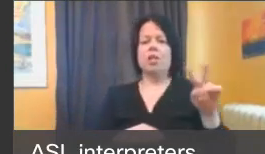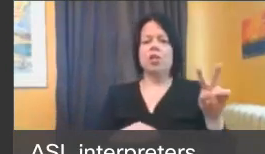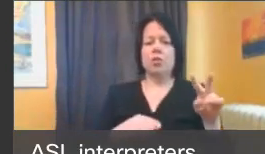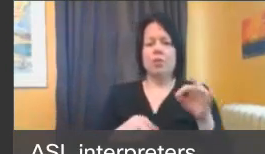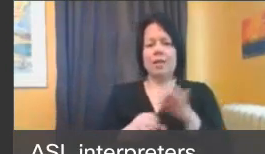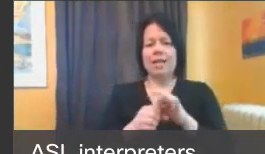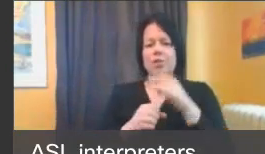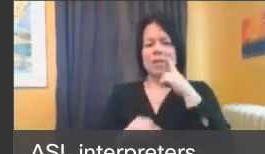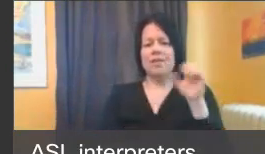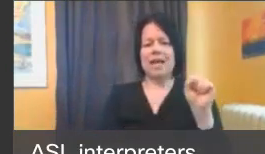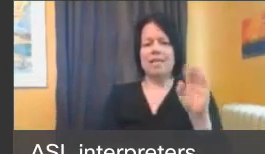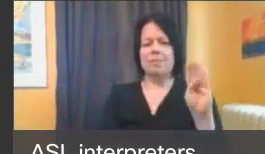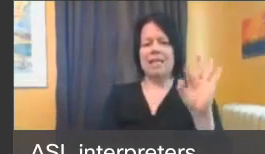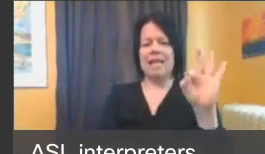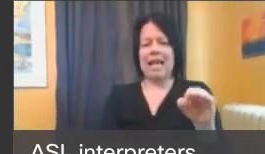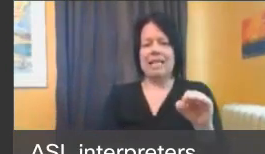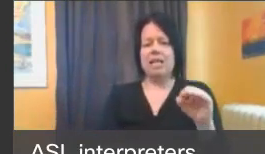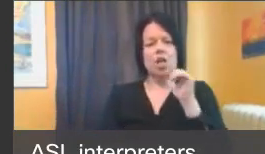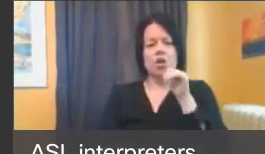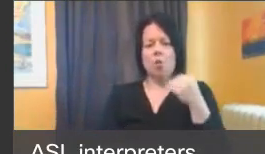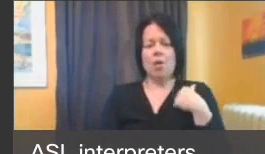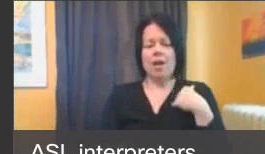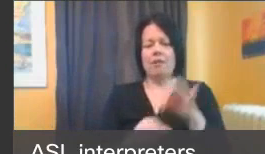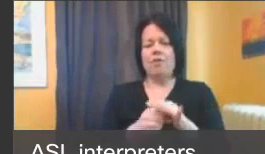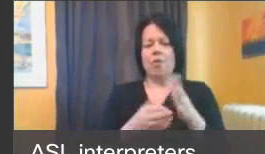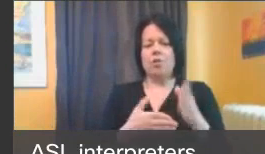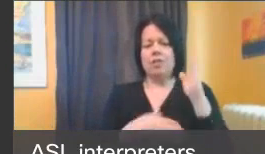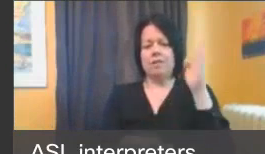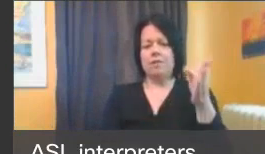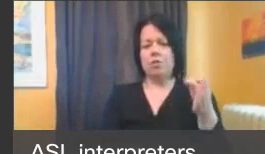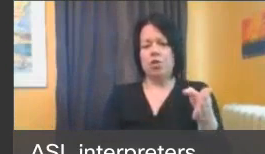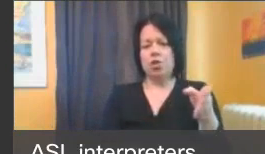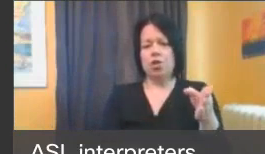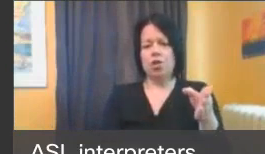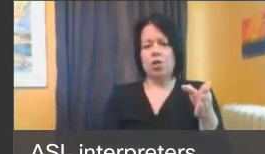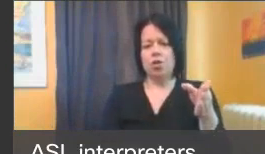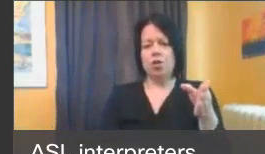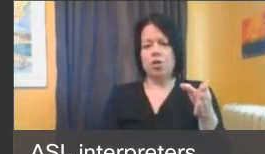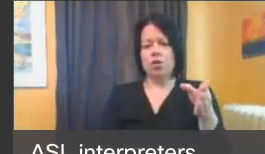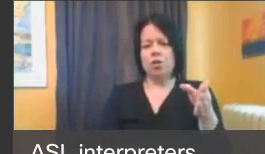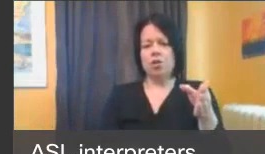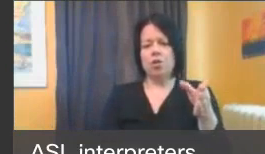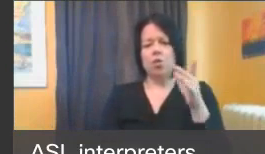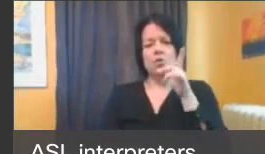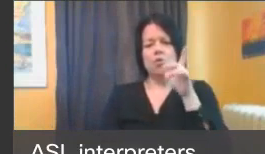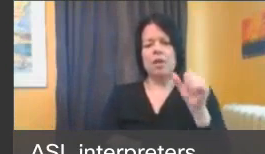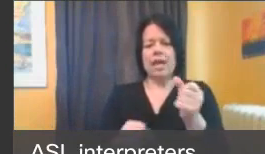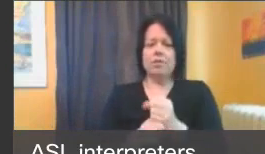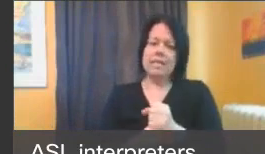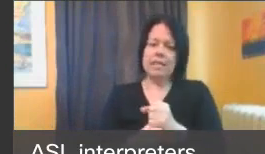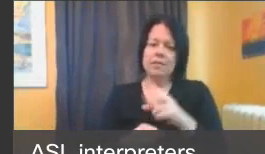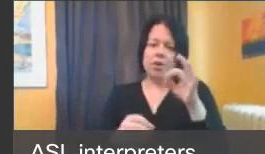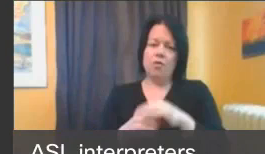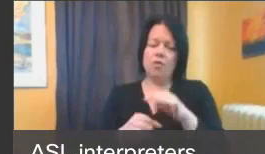90, you won't have voters in the future who can receive a vote by mail ballot